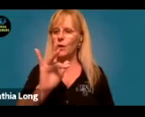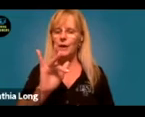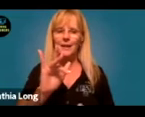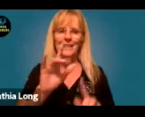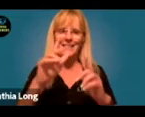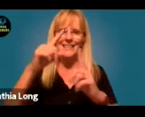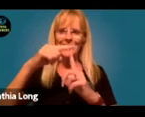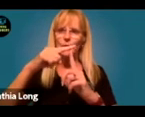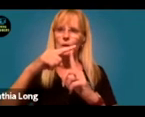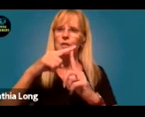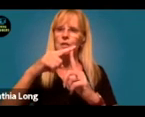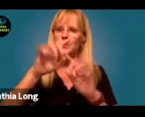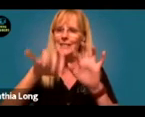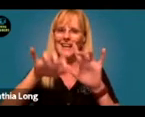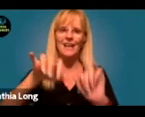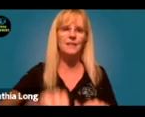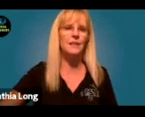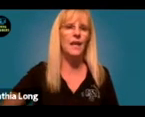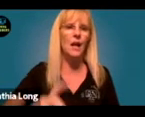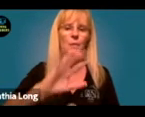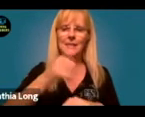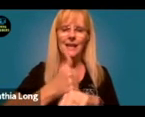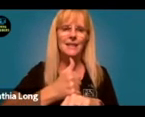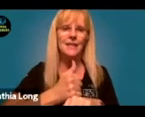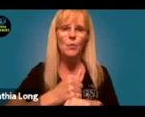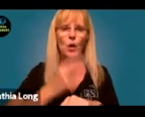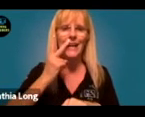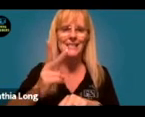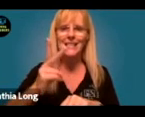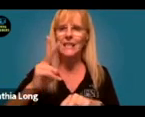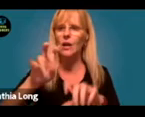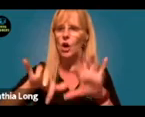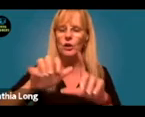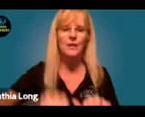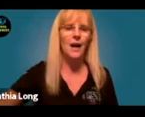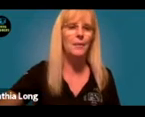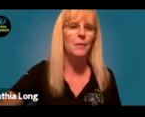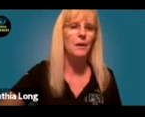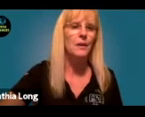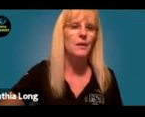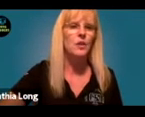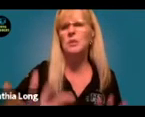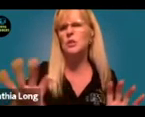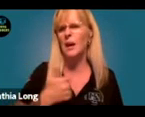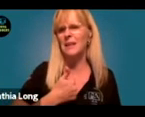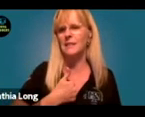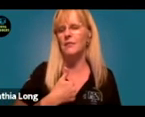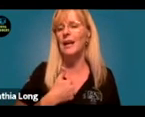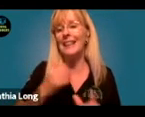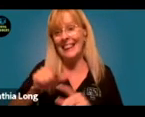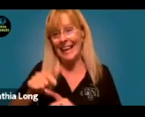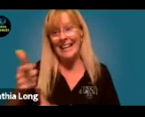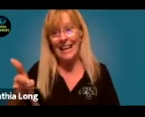click on the T, which is for text, and I'm going to set this up where I can see her type. So I'm going to do that